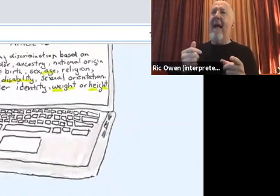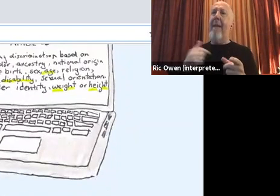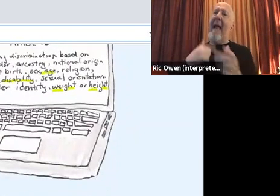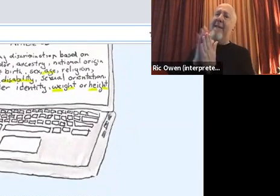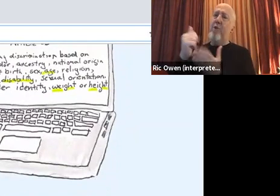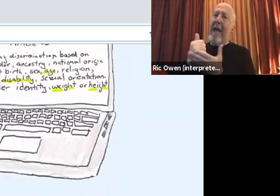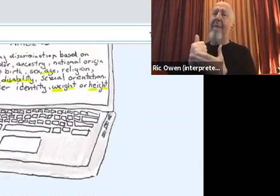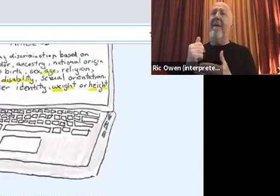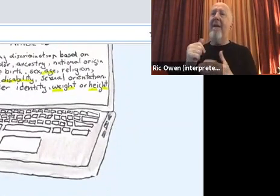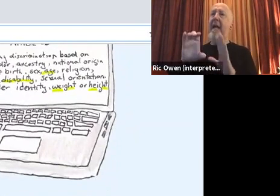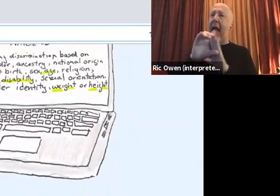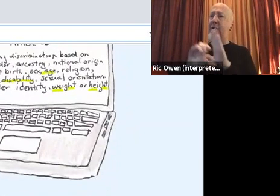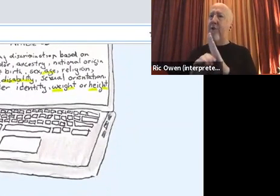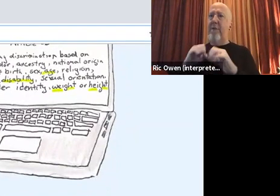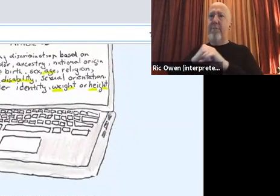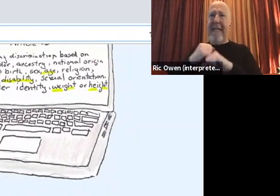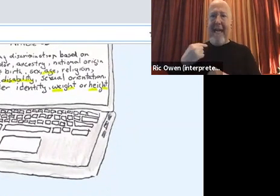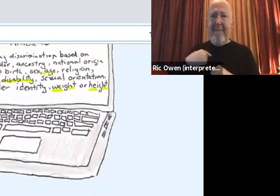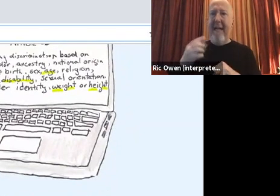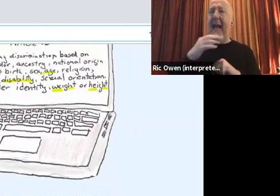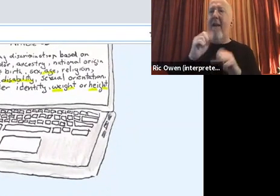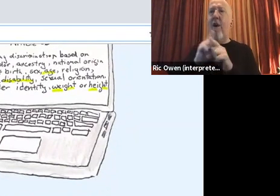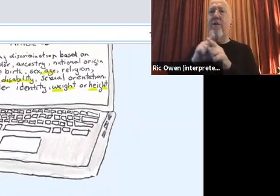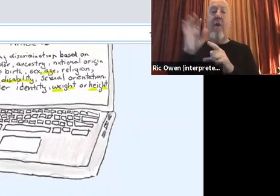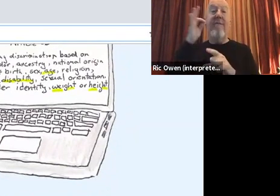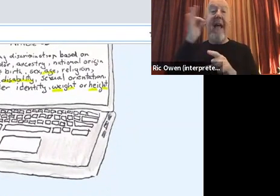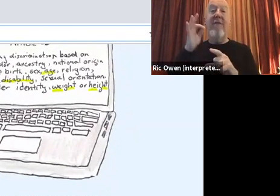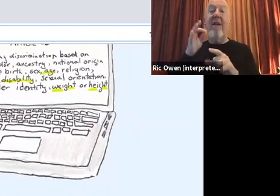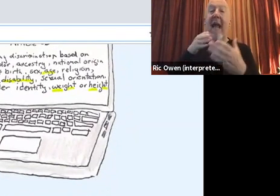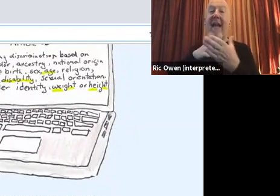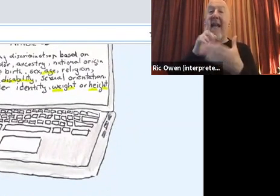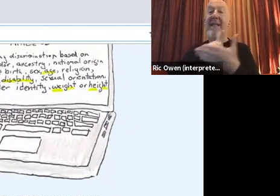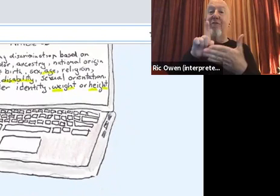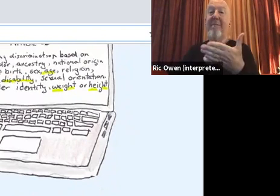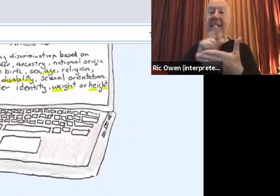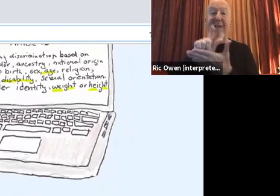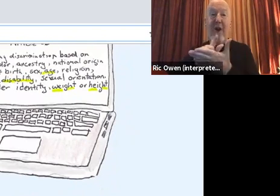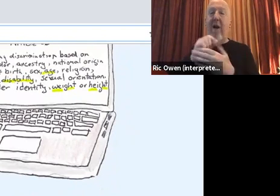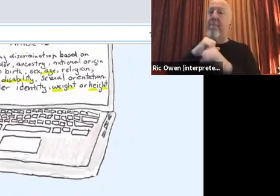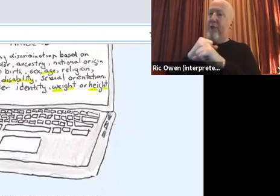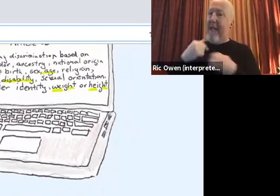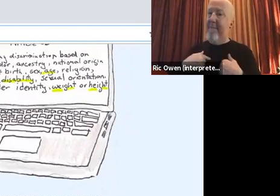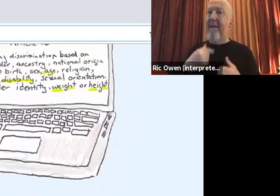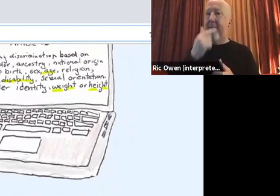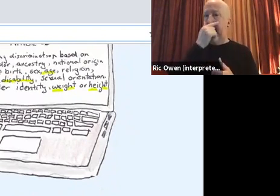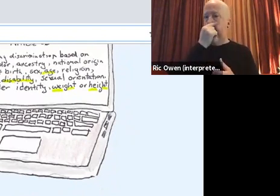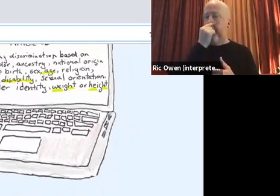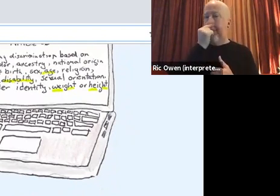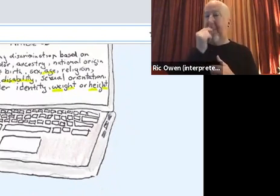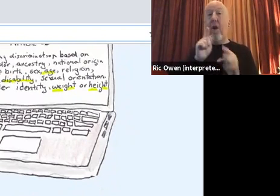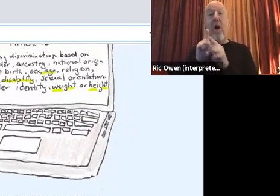am protected by federal anti-discrimination laws. You can also ask for an